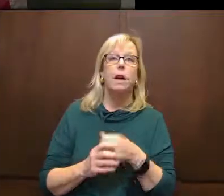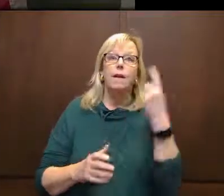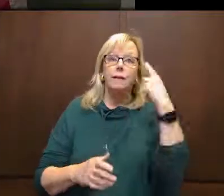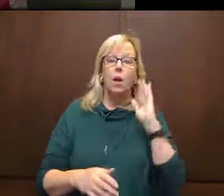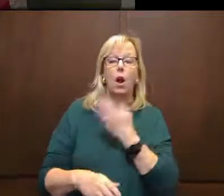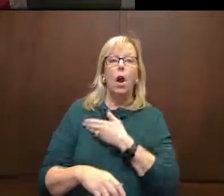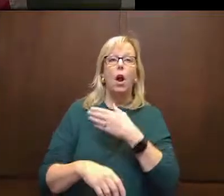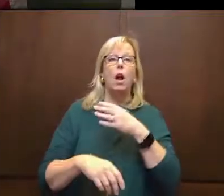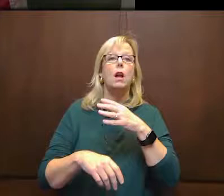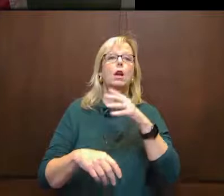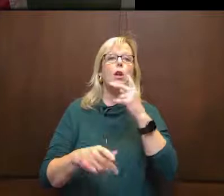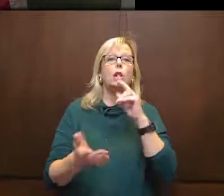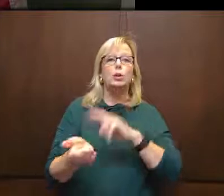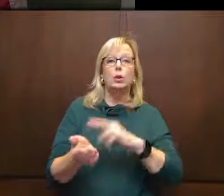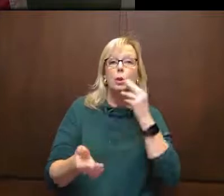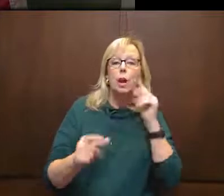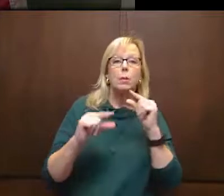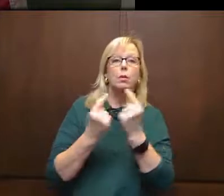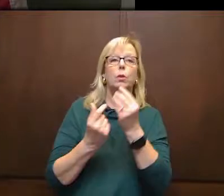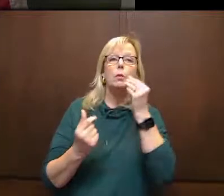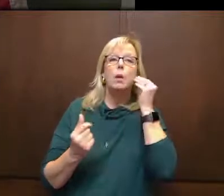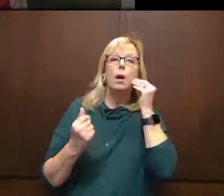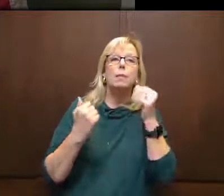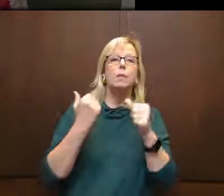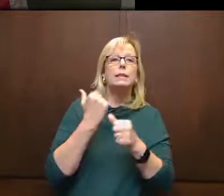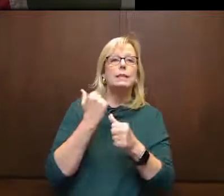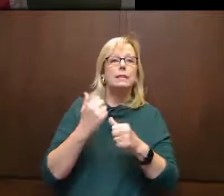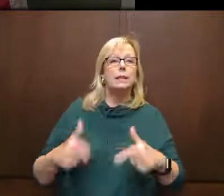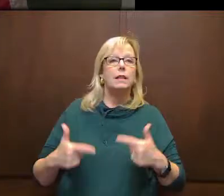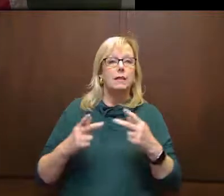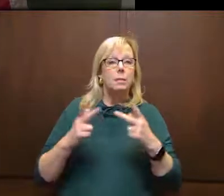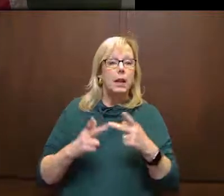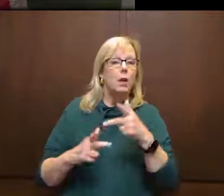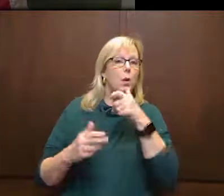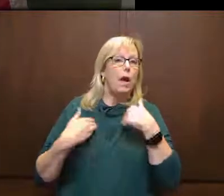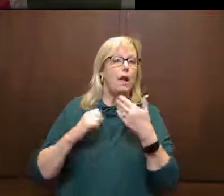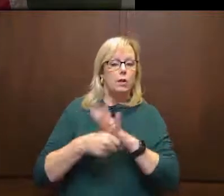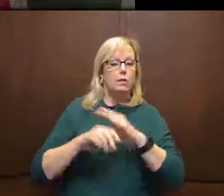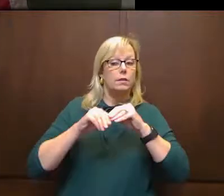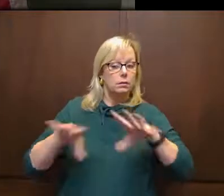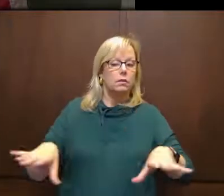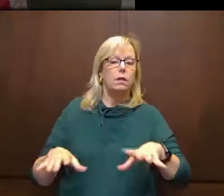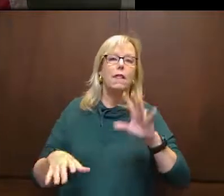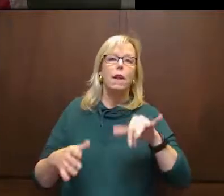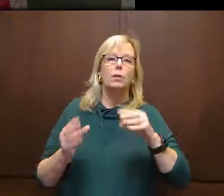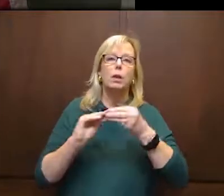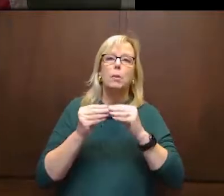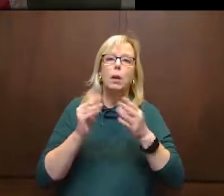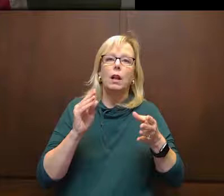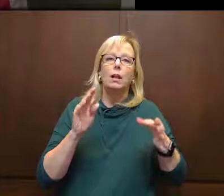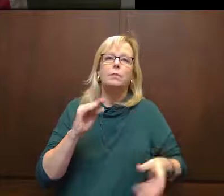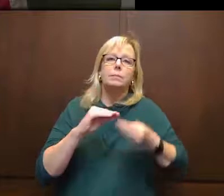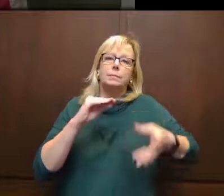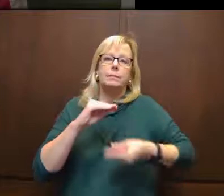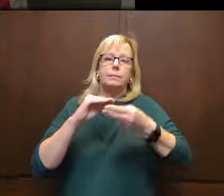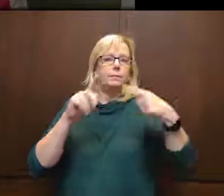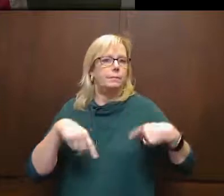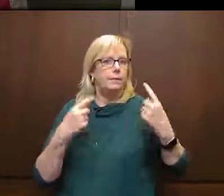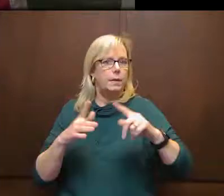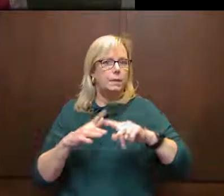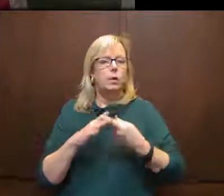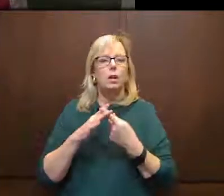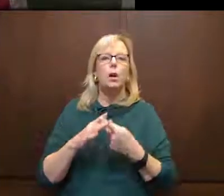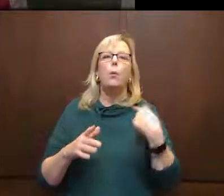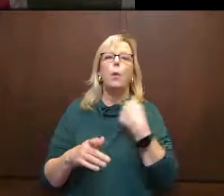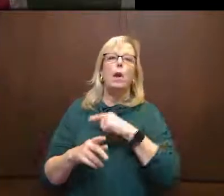our long-term care facilities that are currently or previously been in outbreak status, these are cumulative numbers, and we will only announce any